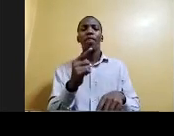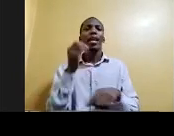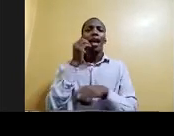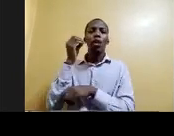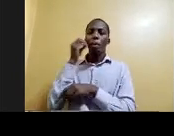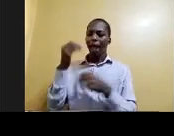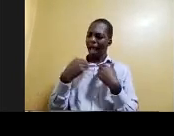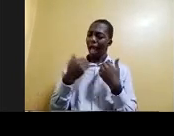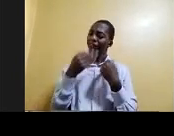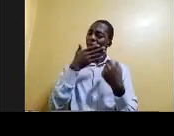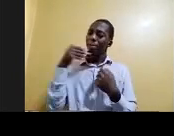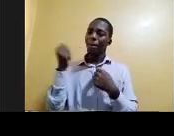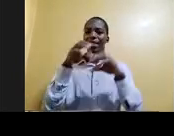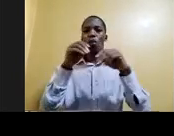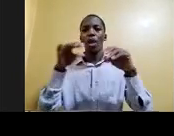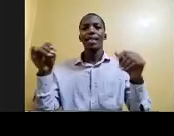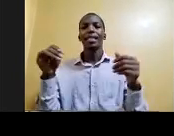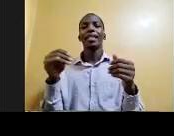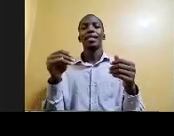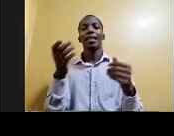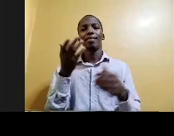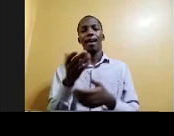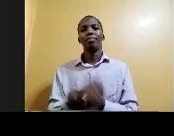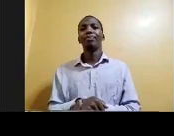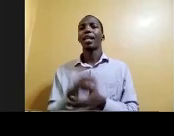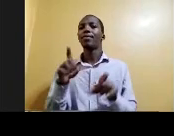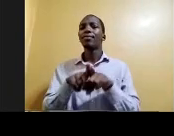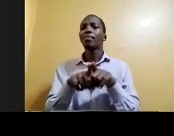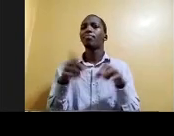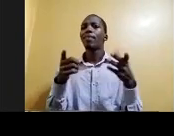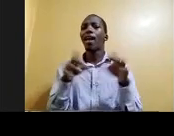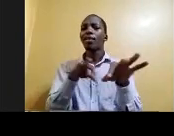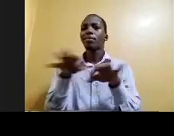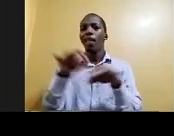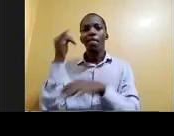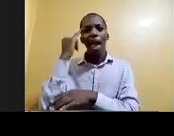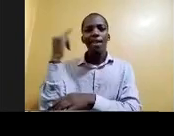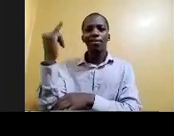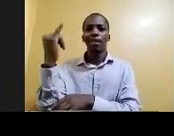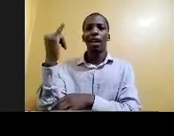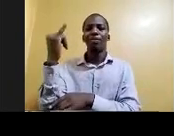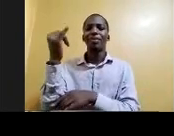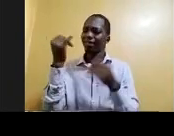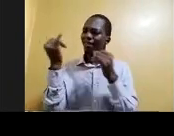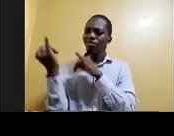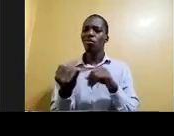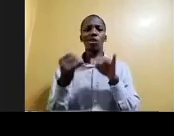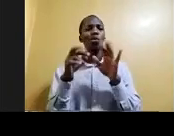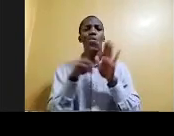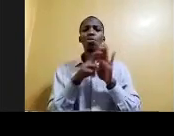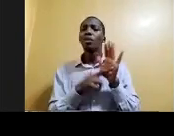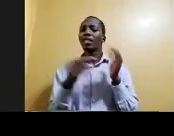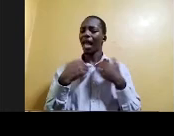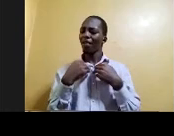quality at their hands. Like I explained, the idea is that these new rules, we strongly support the new